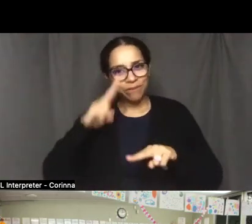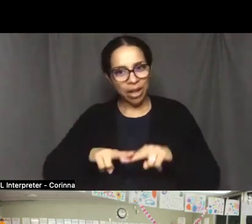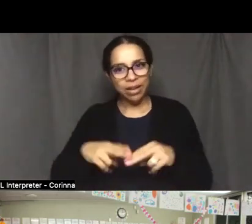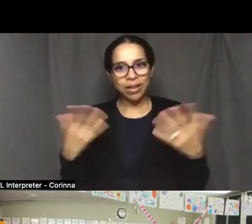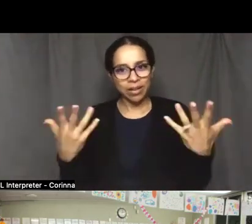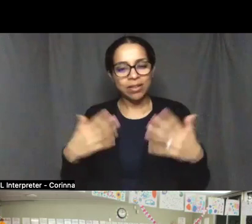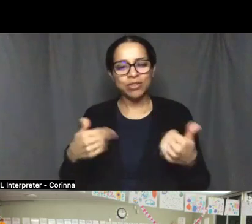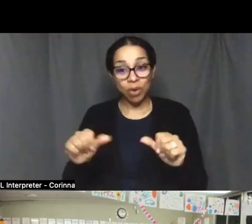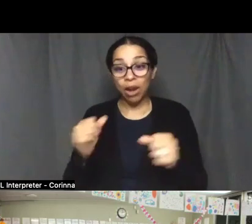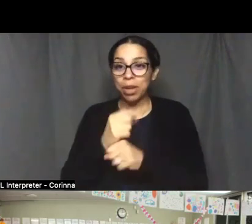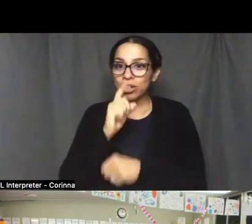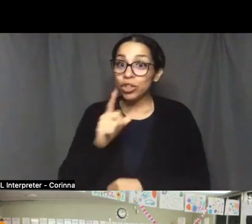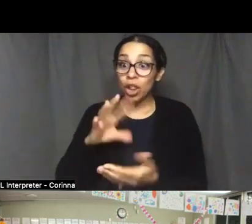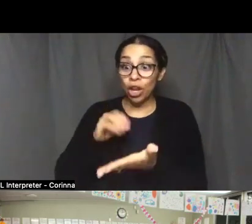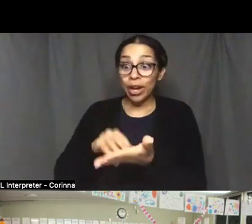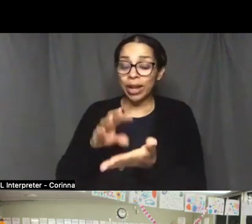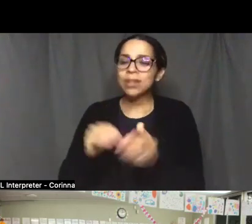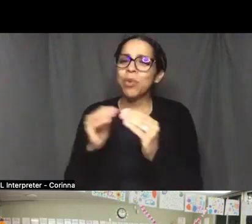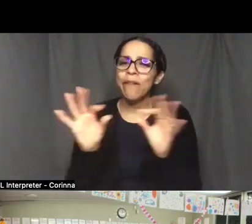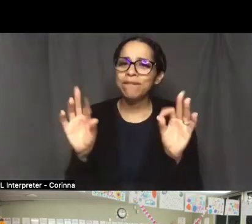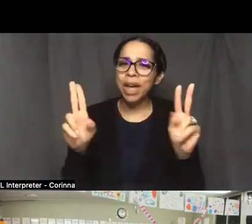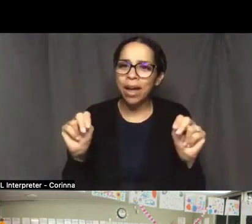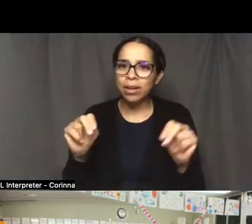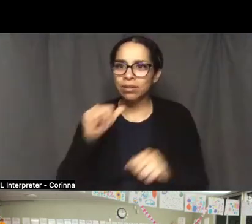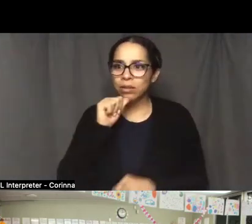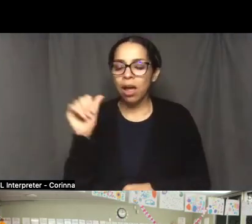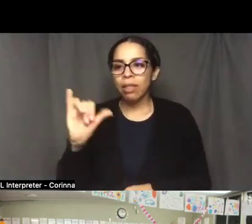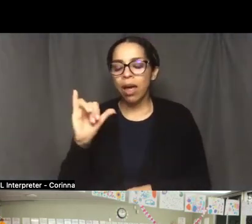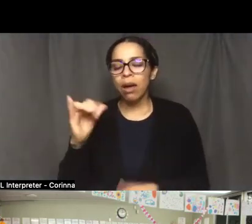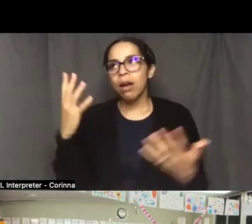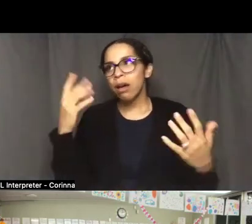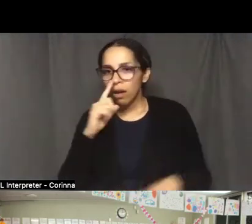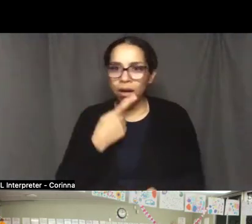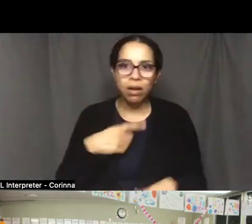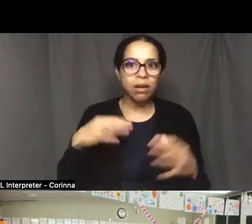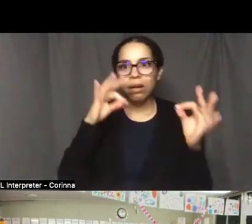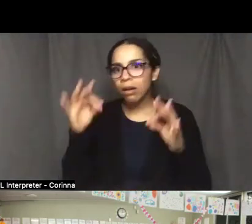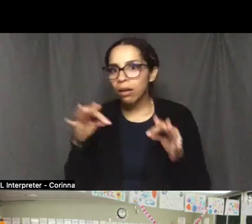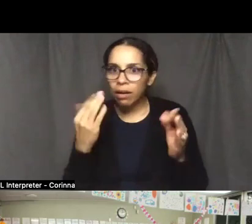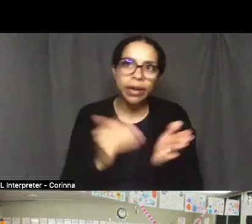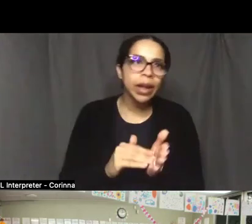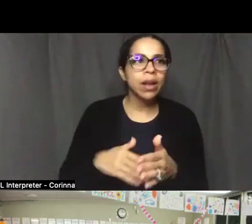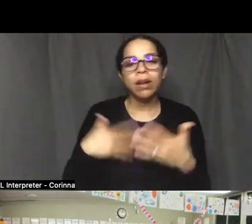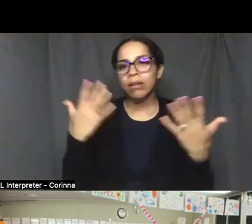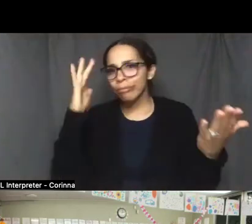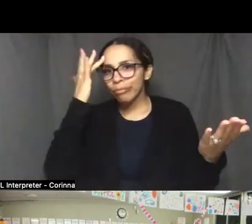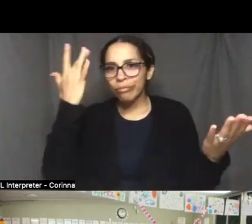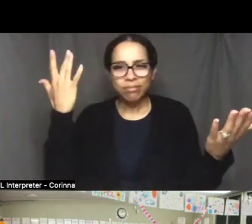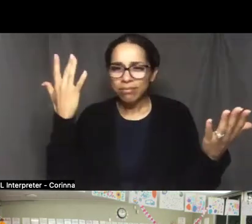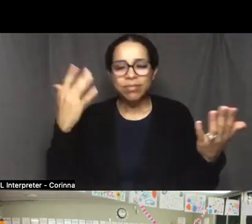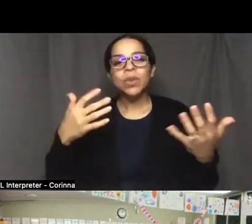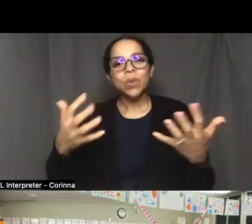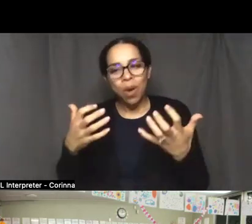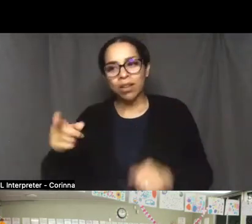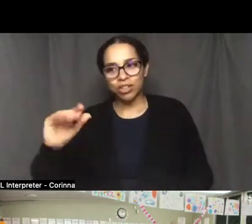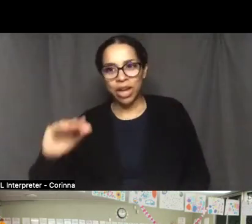fun. Make it enjoyable. Don't make it seem like a chore or a task, but almost so that they're learning and they don't even know. Right?